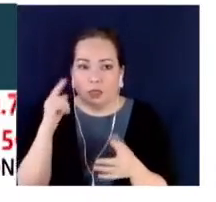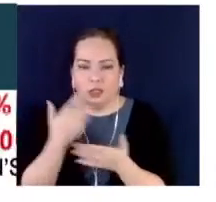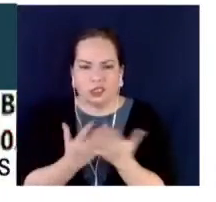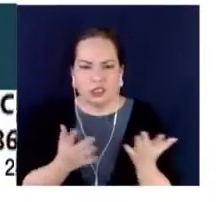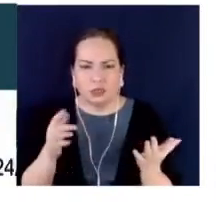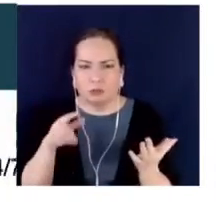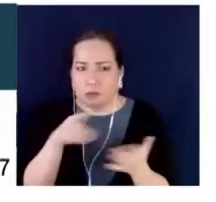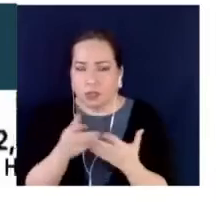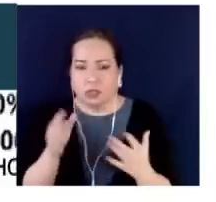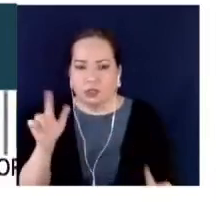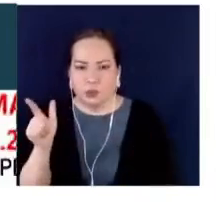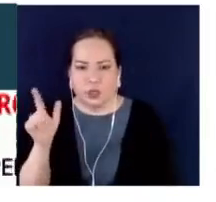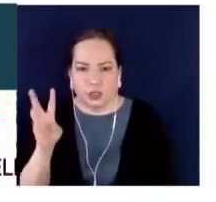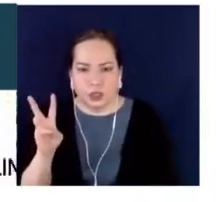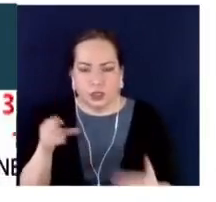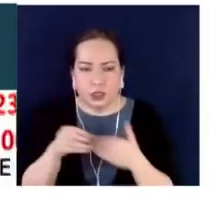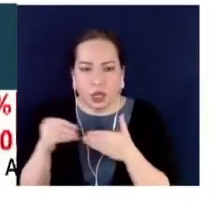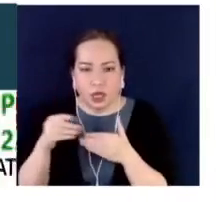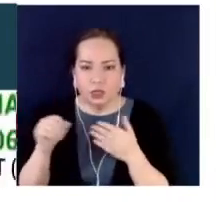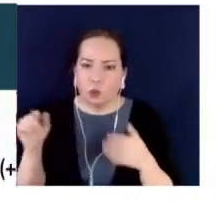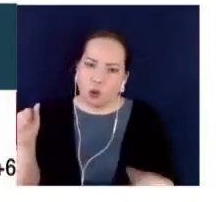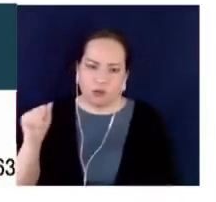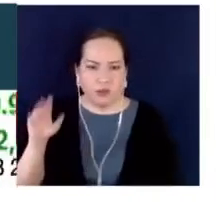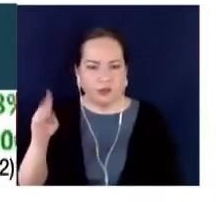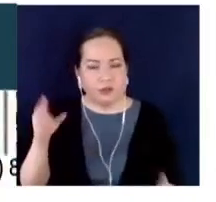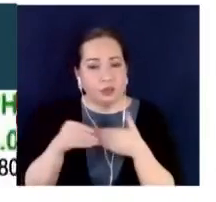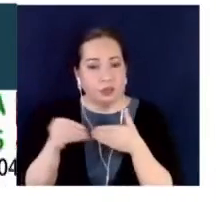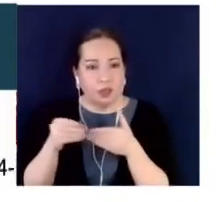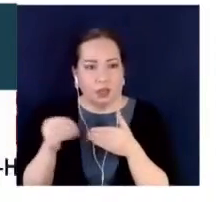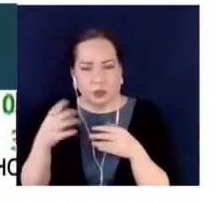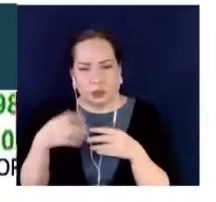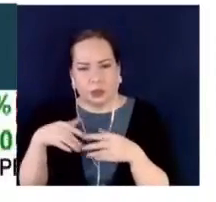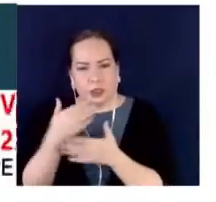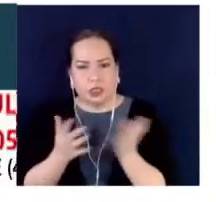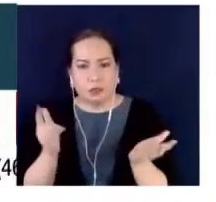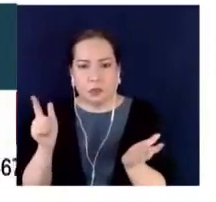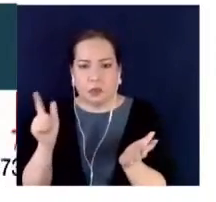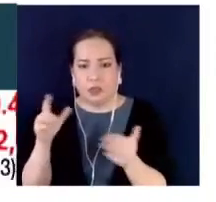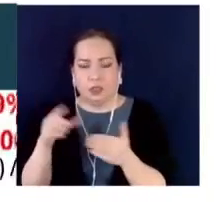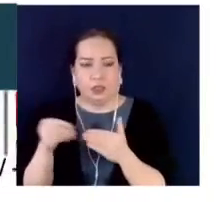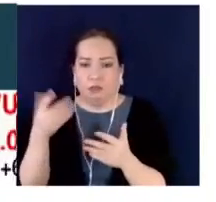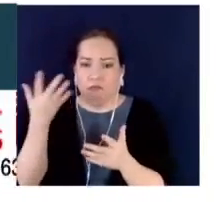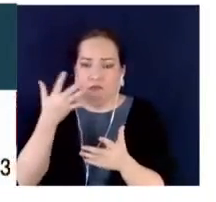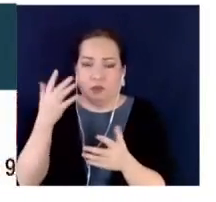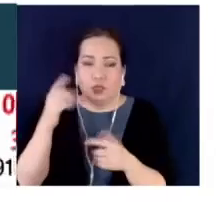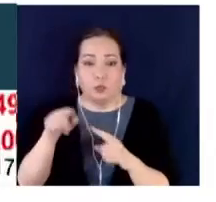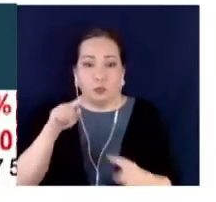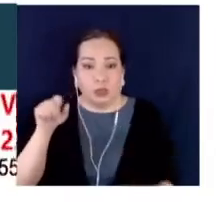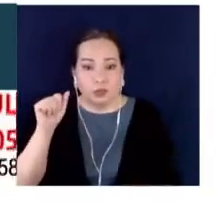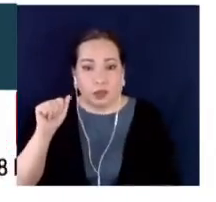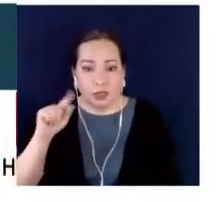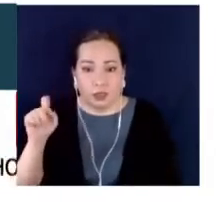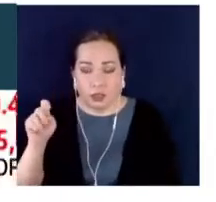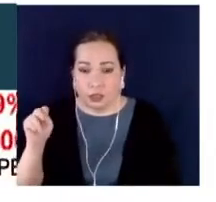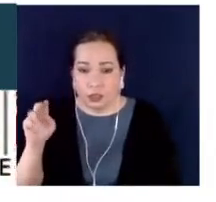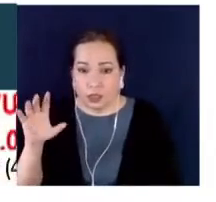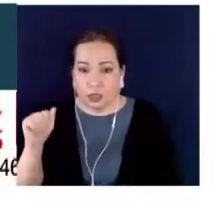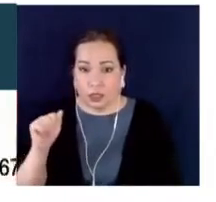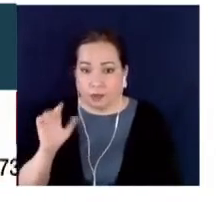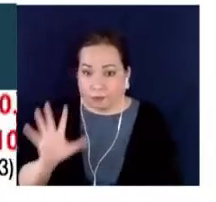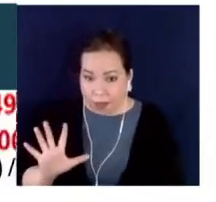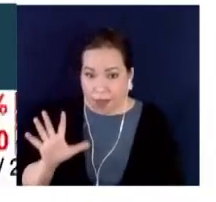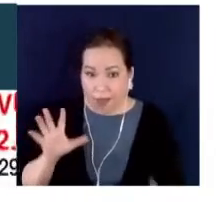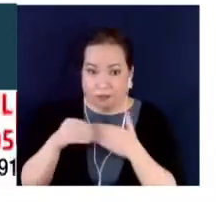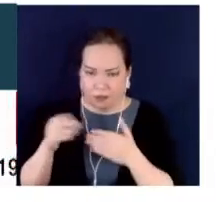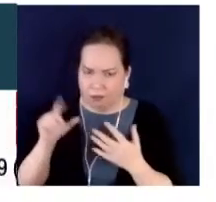$26 to $15, no? Even as high as $20. So the AstraZeneca's price to us is very low.